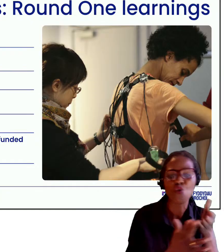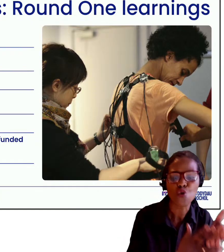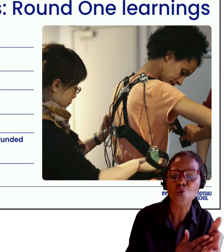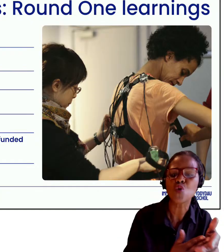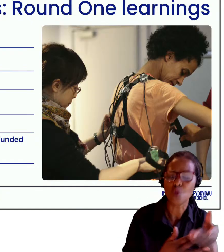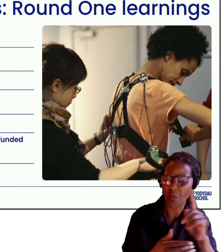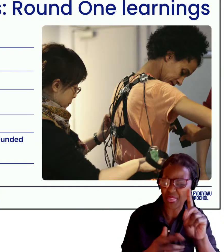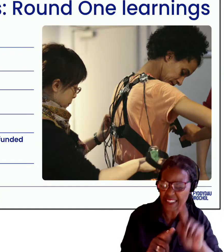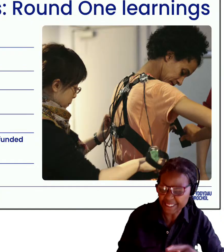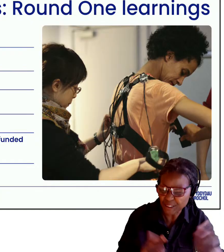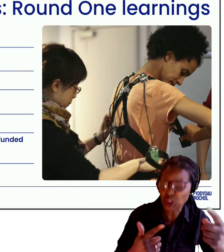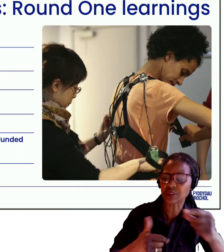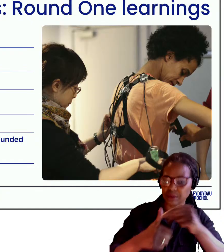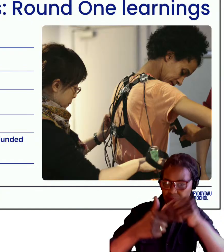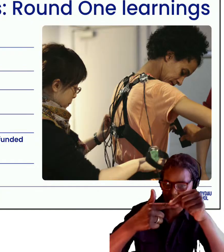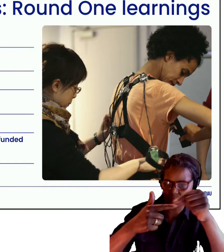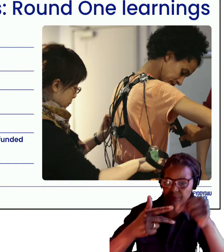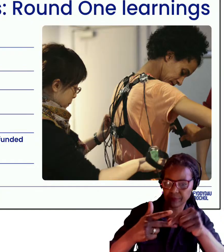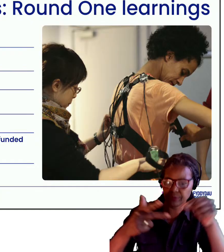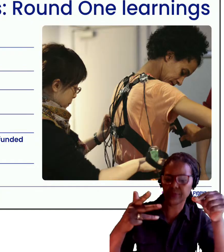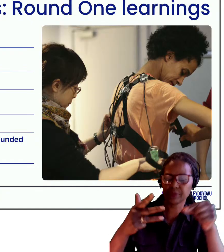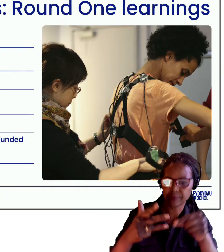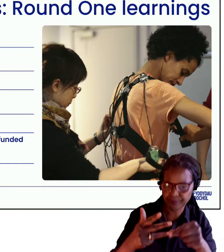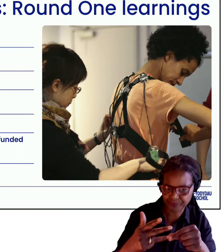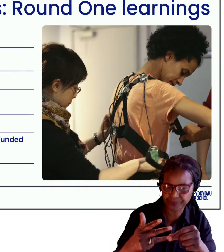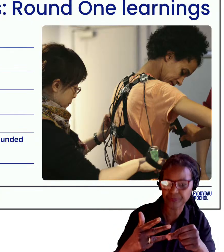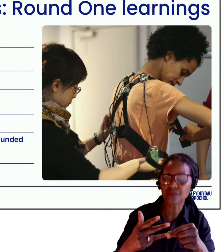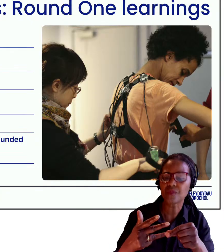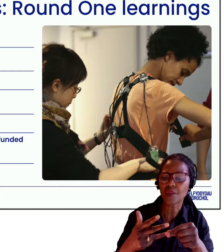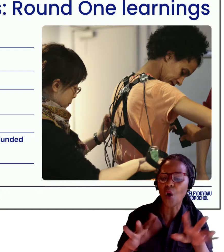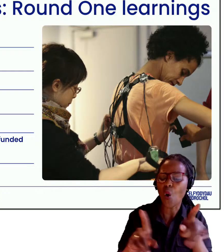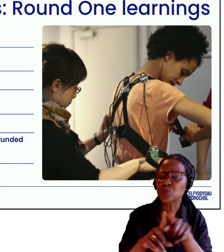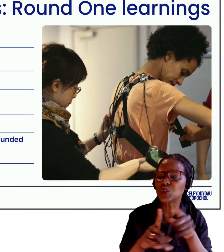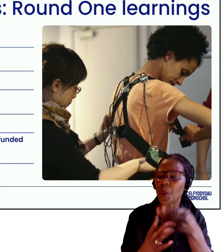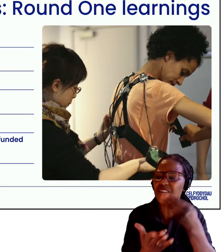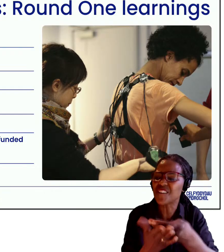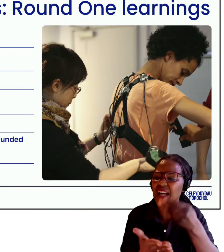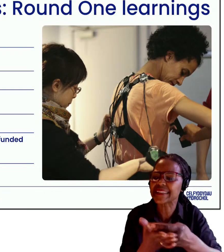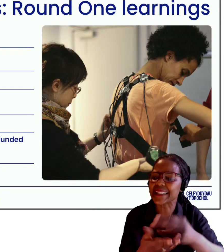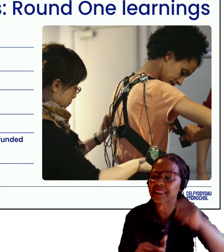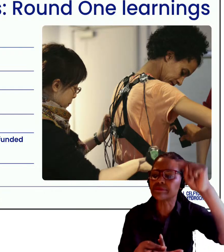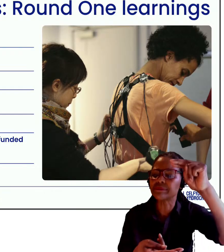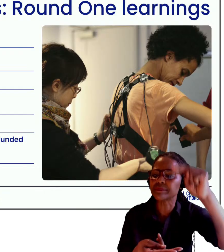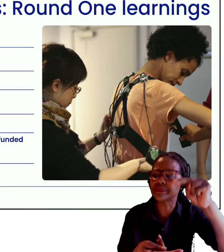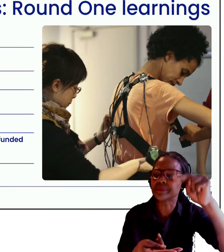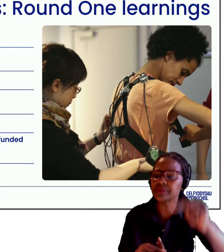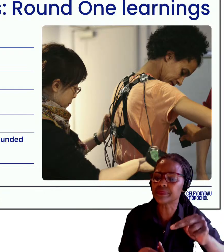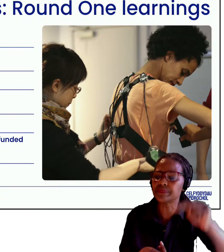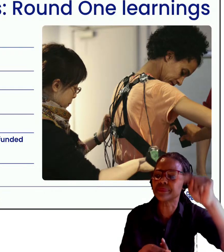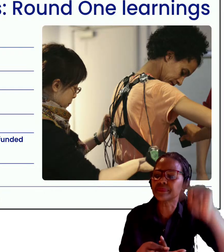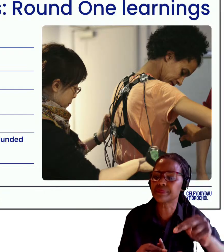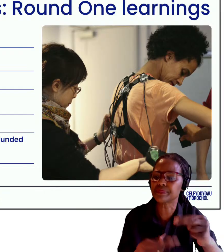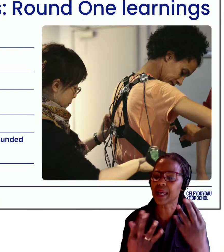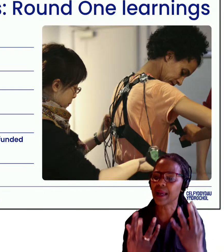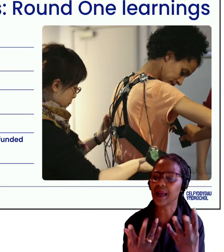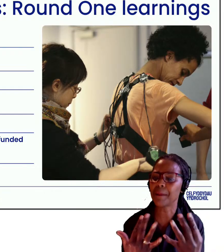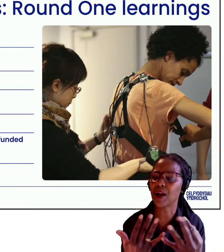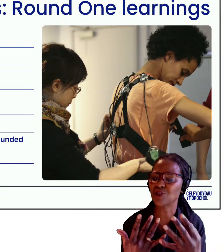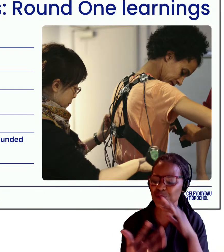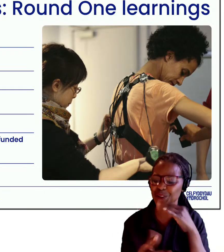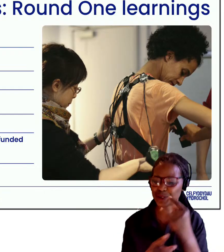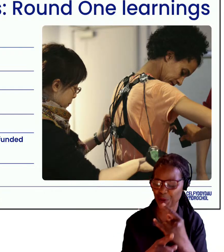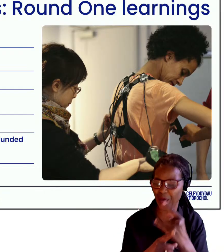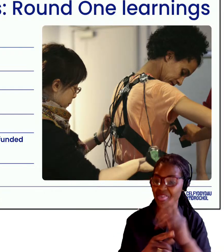different strands of funding. So we'll go through all that, and then we'll leave some time for questions at the end. So please hold on to